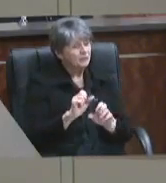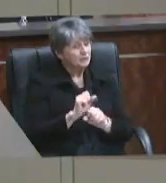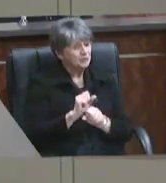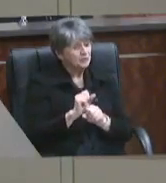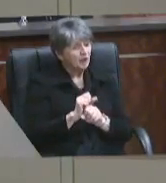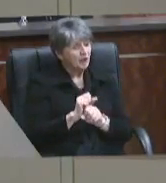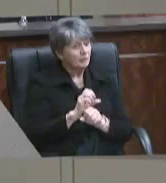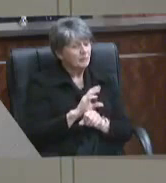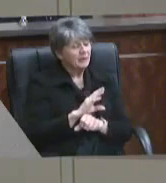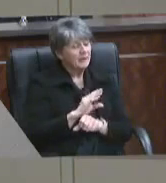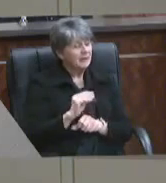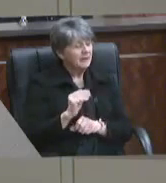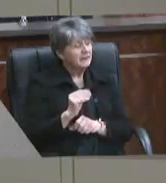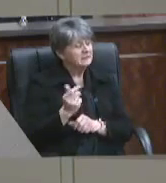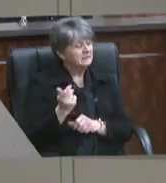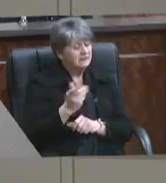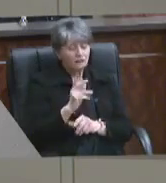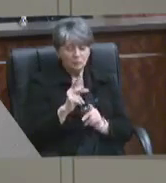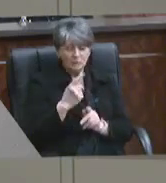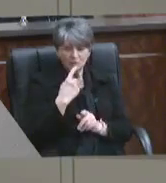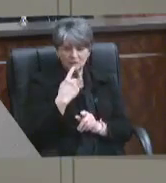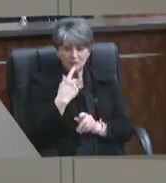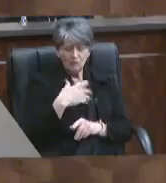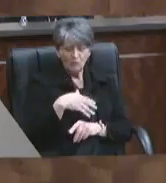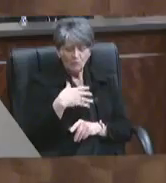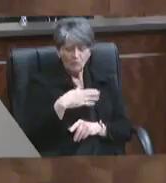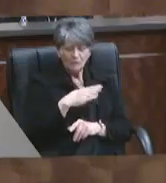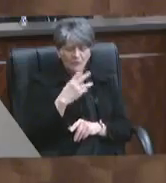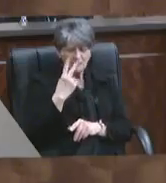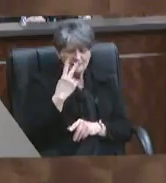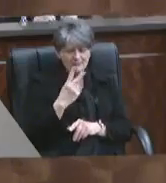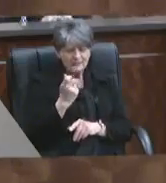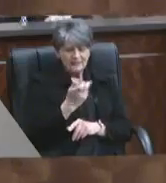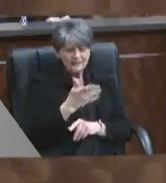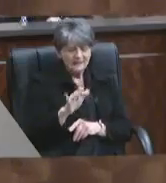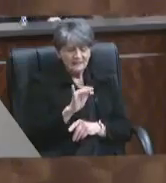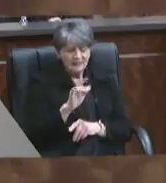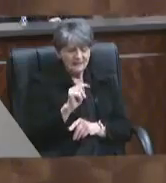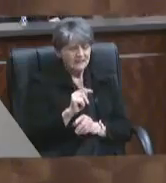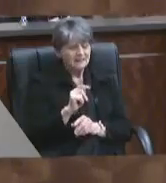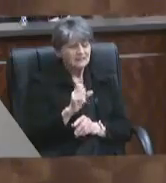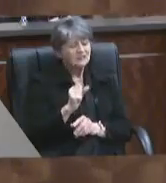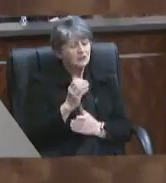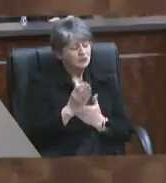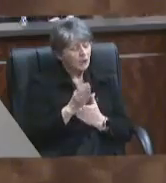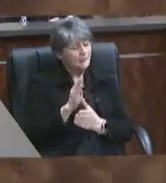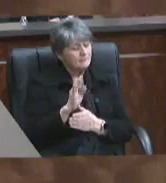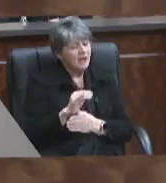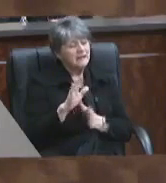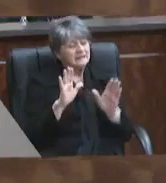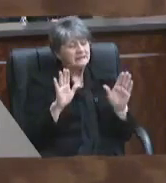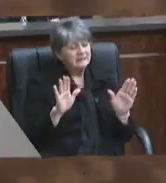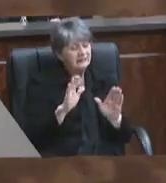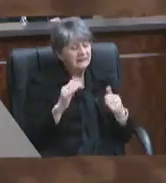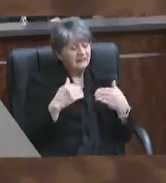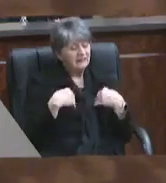have commented to me they've never seen anything like that, so stop by. On Sunday, I had a chance to